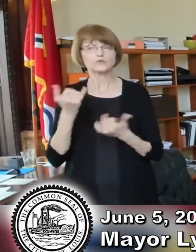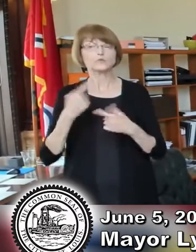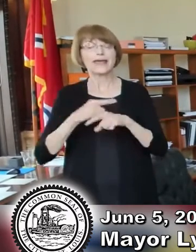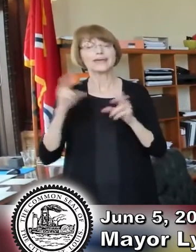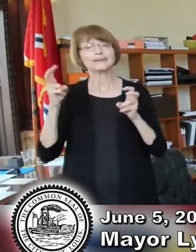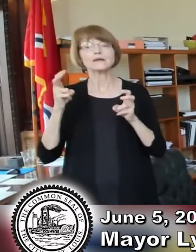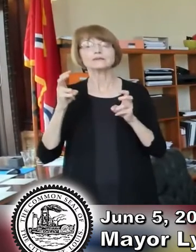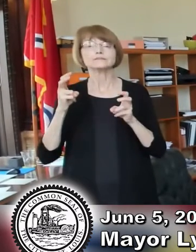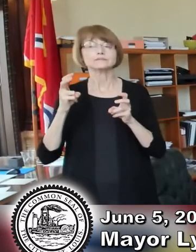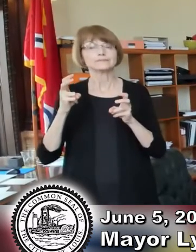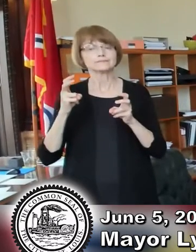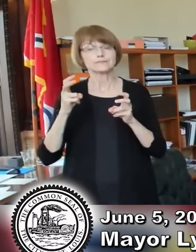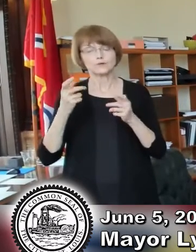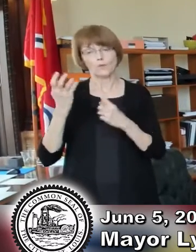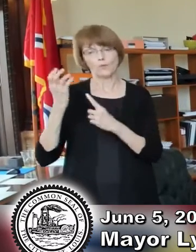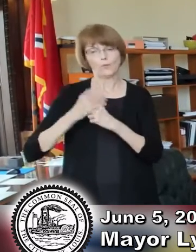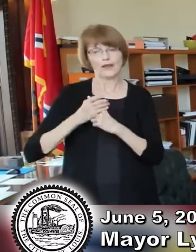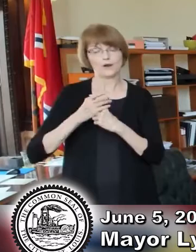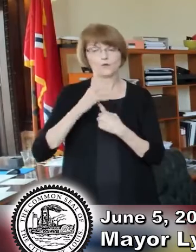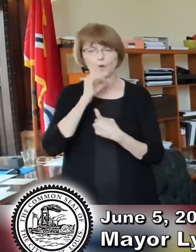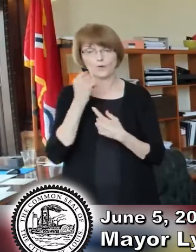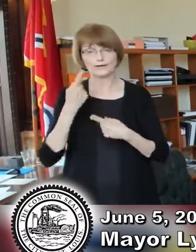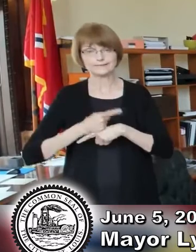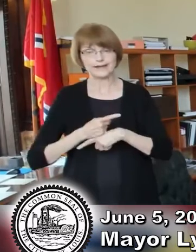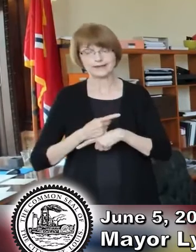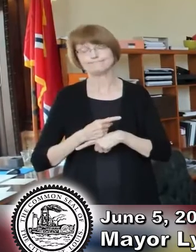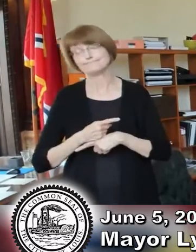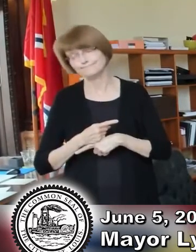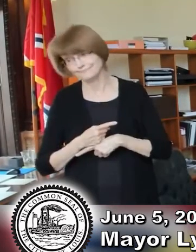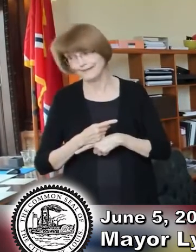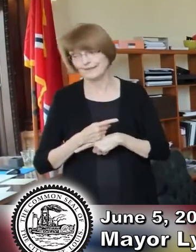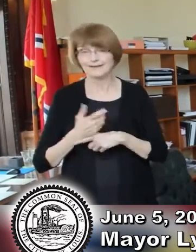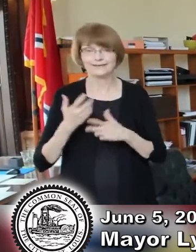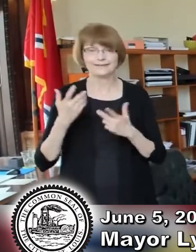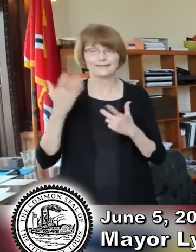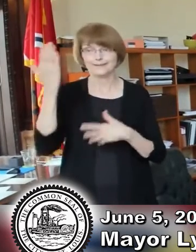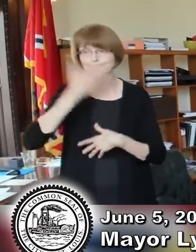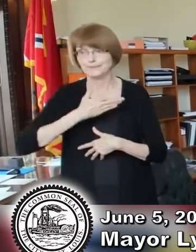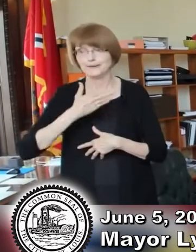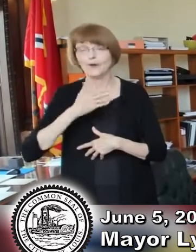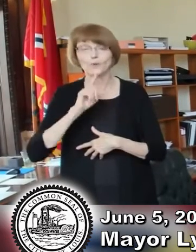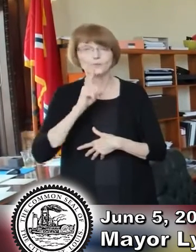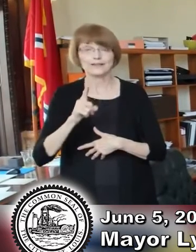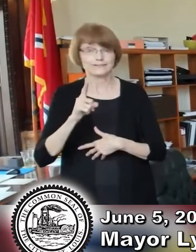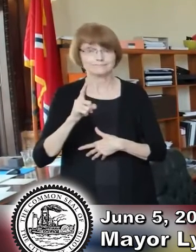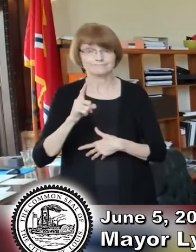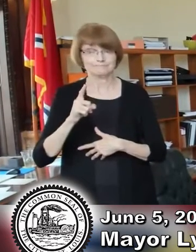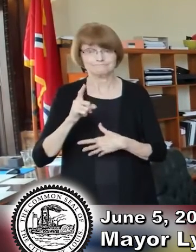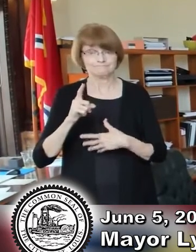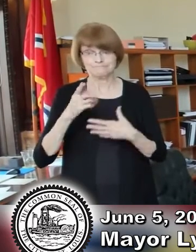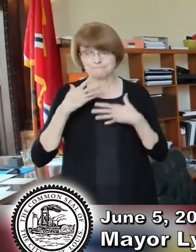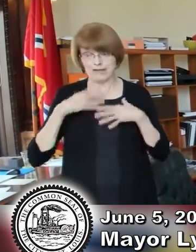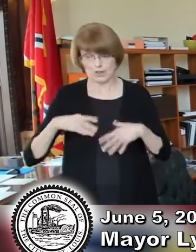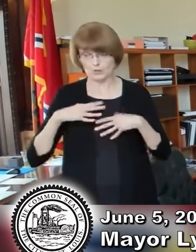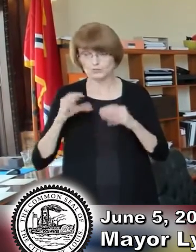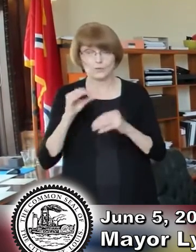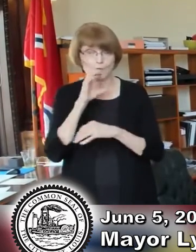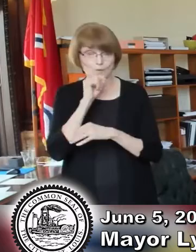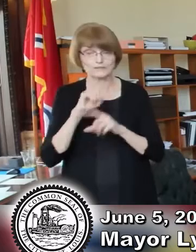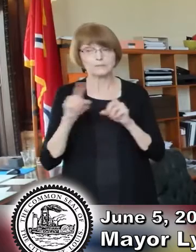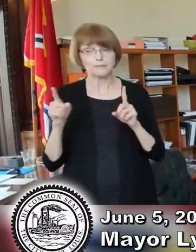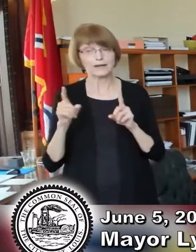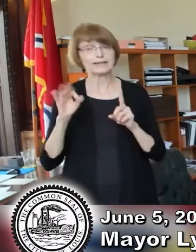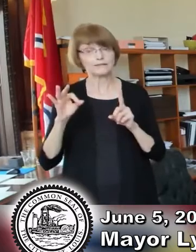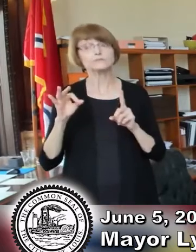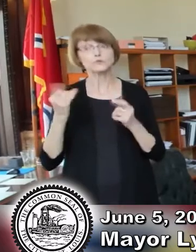Day. I missed that memo, apparently. I don't really have orange. But so if you do, wear